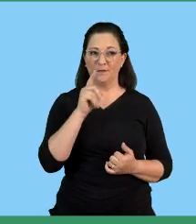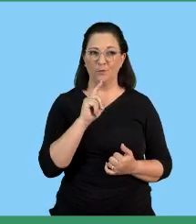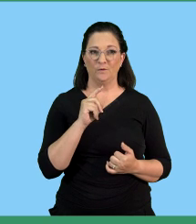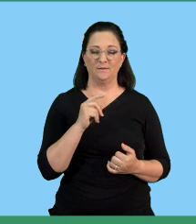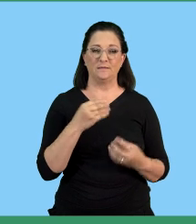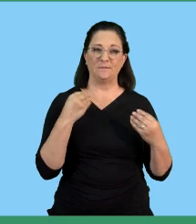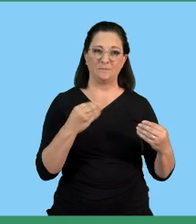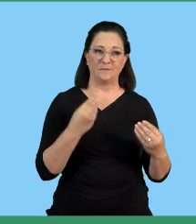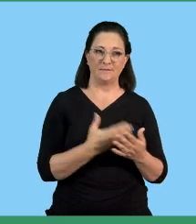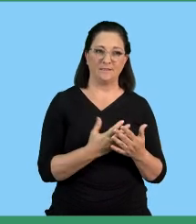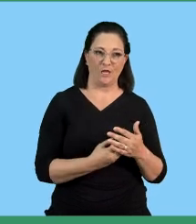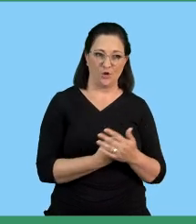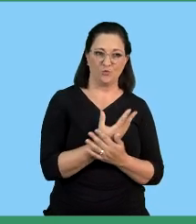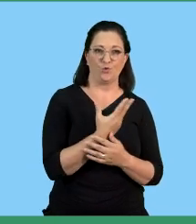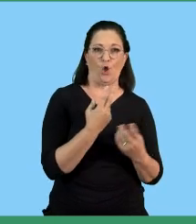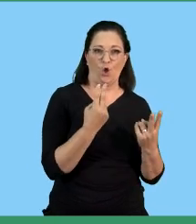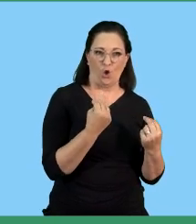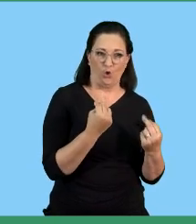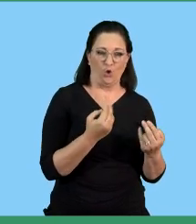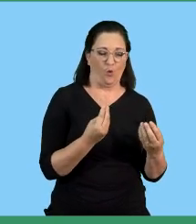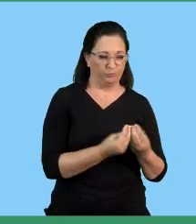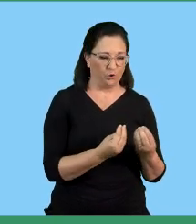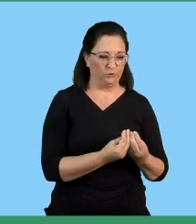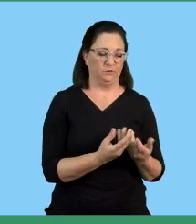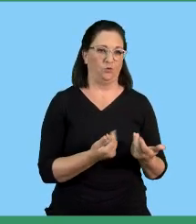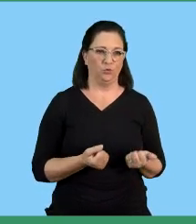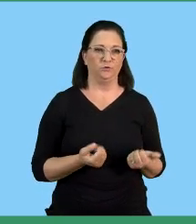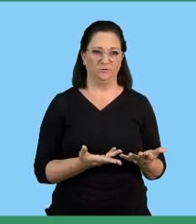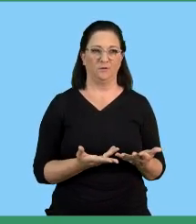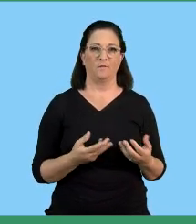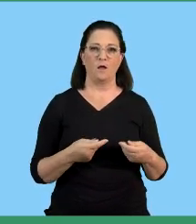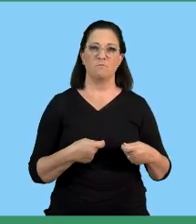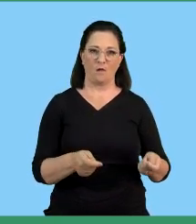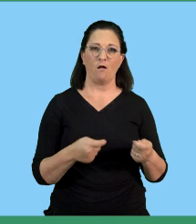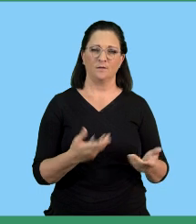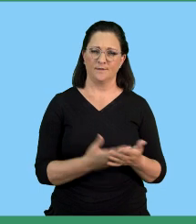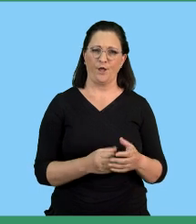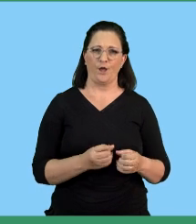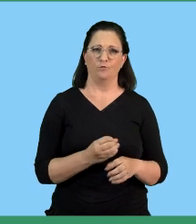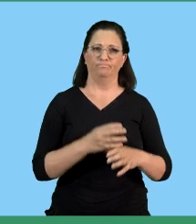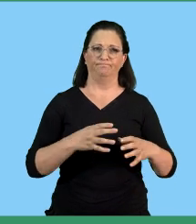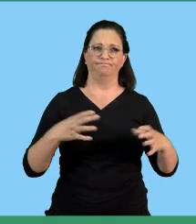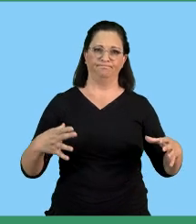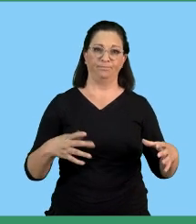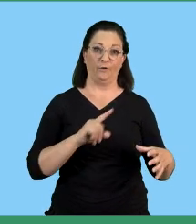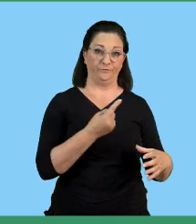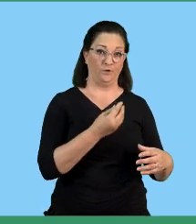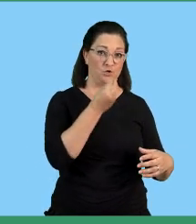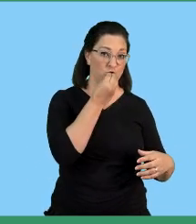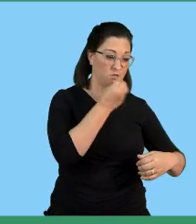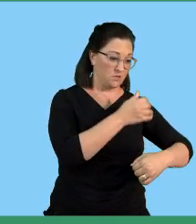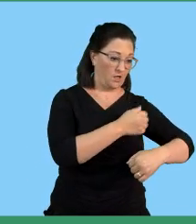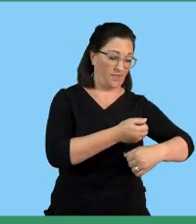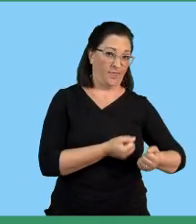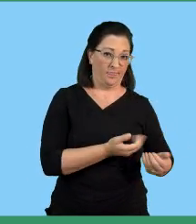business grows into new products or services and markets. It's a new thing. Remember, from catering, now we've got